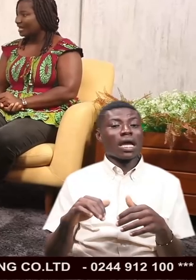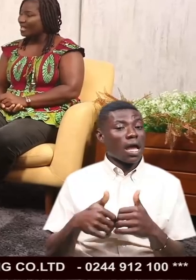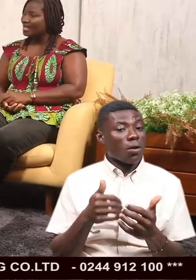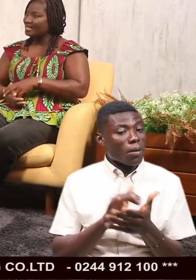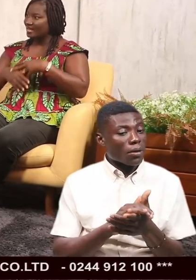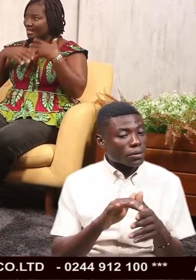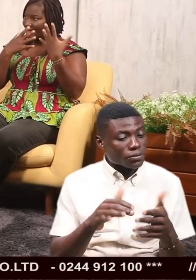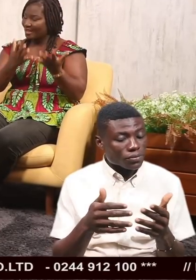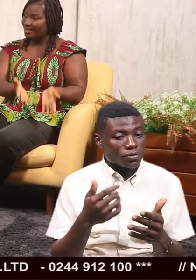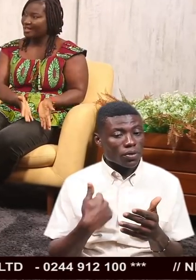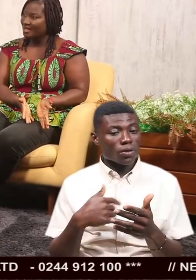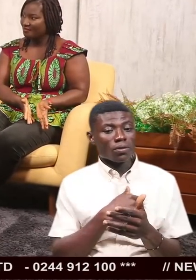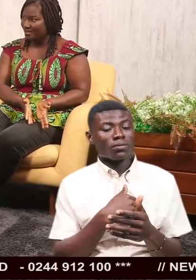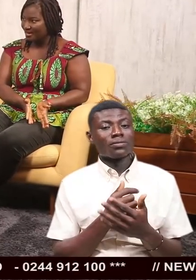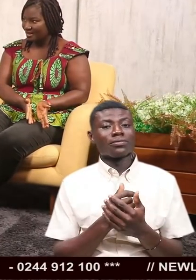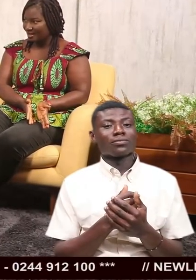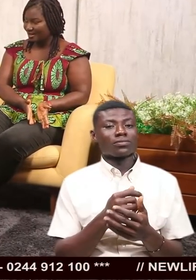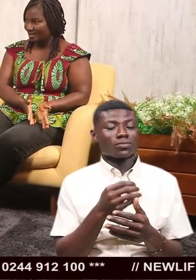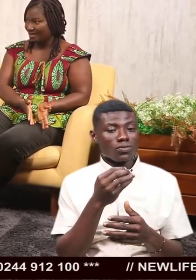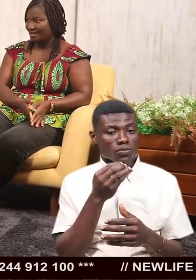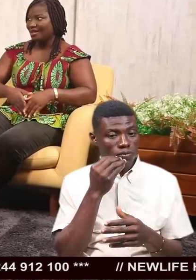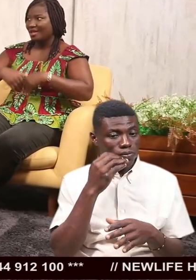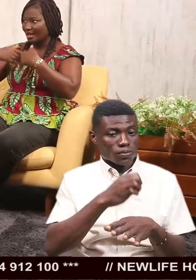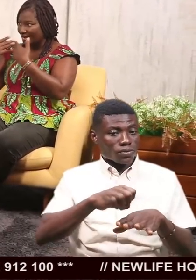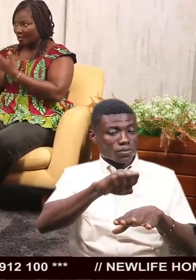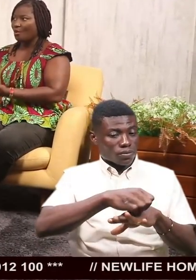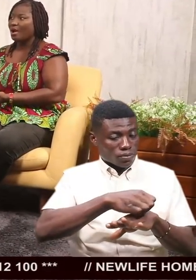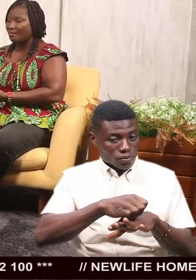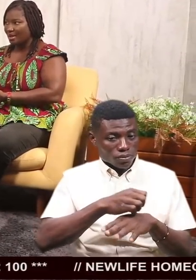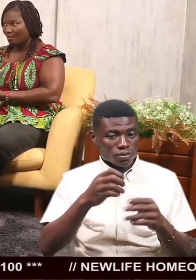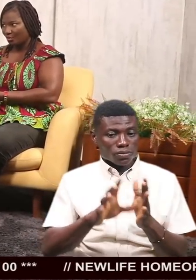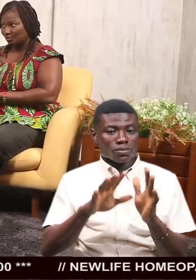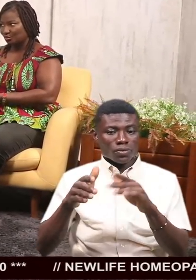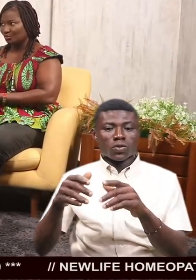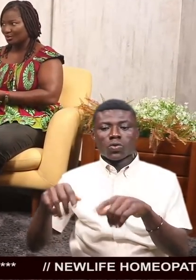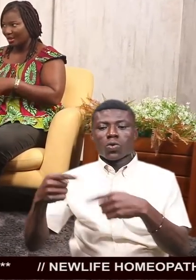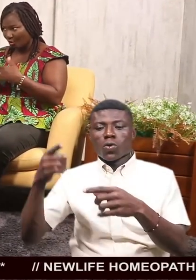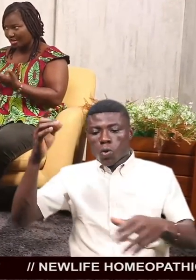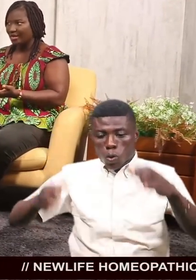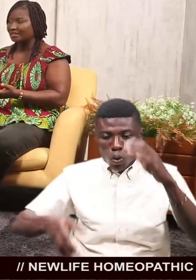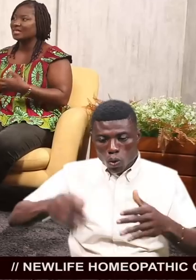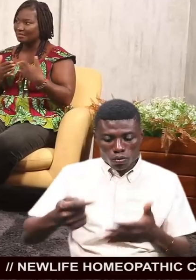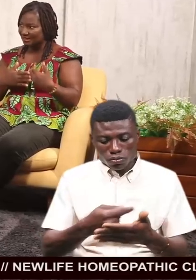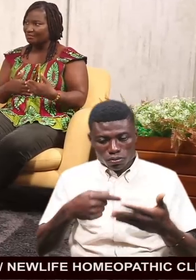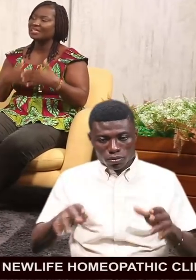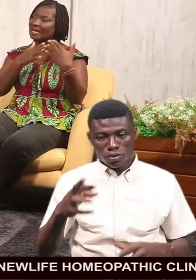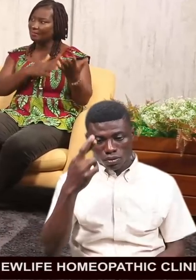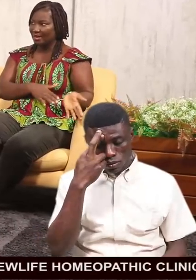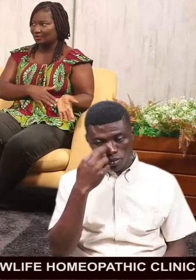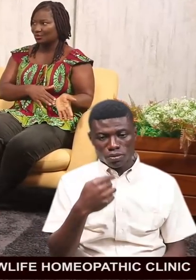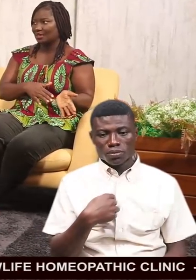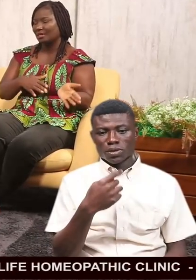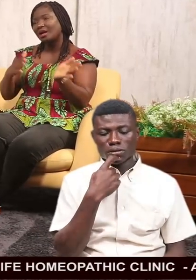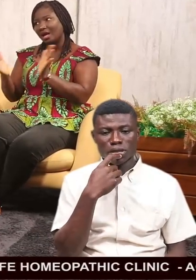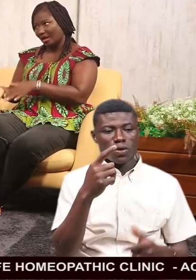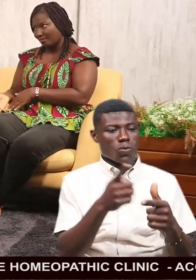being. Ye ye. E fie de. Okay. And I call a bay munso. Okay. Okay. Yeah, I'm say major